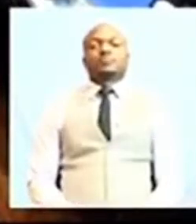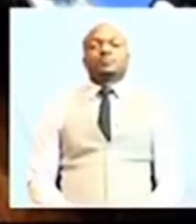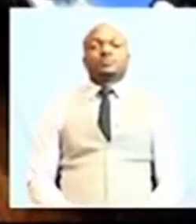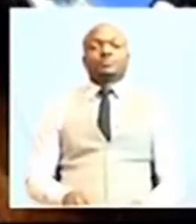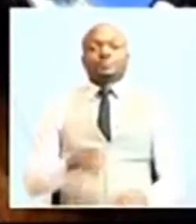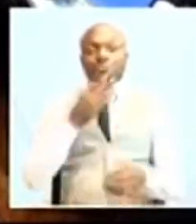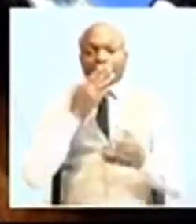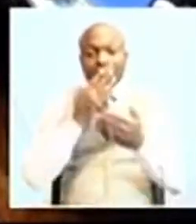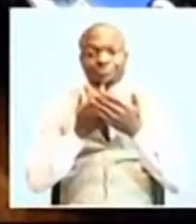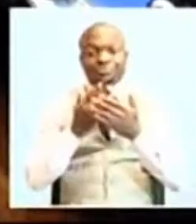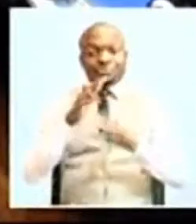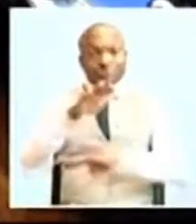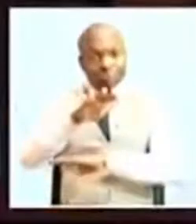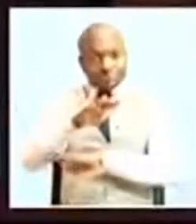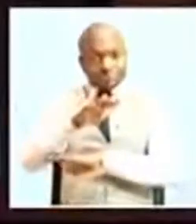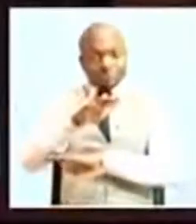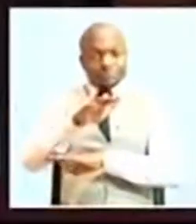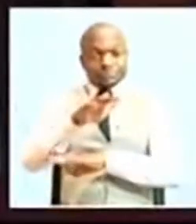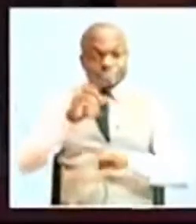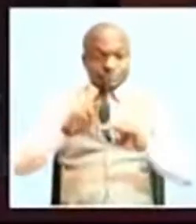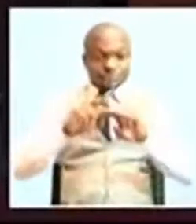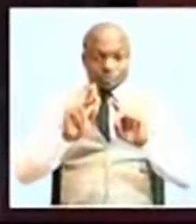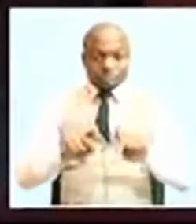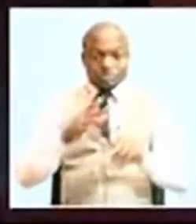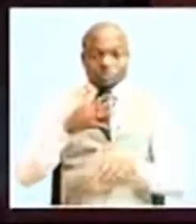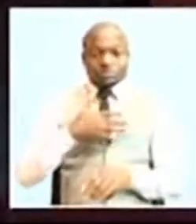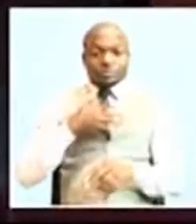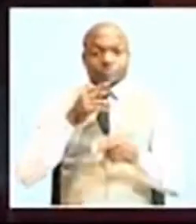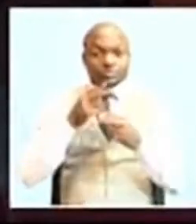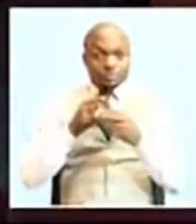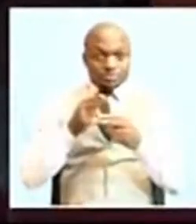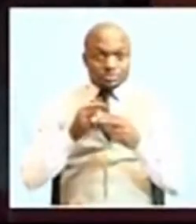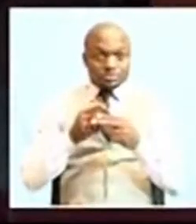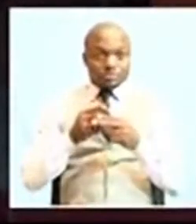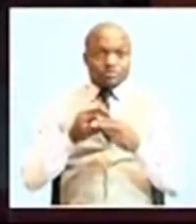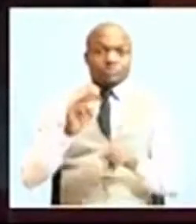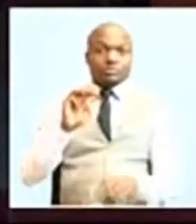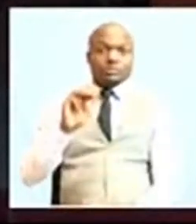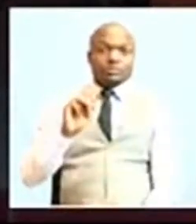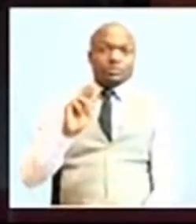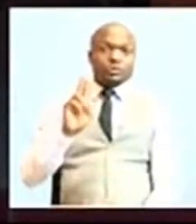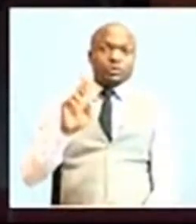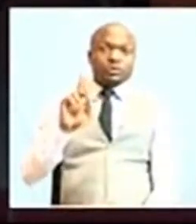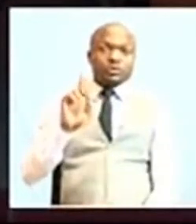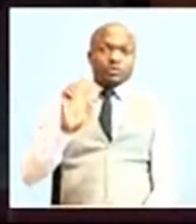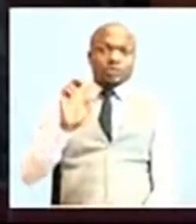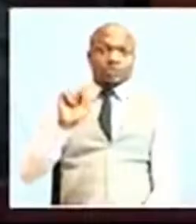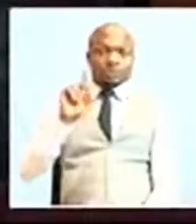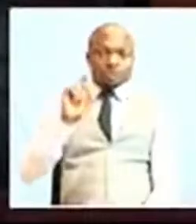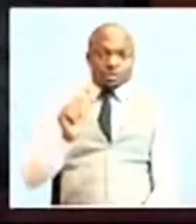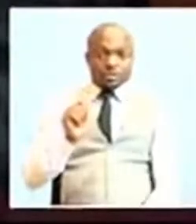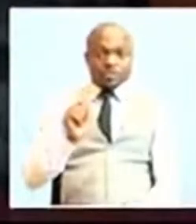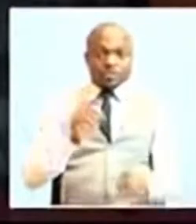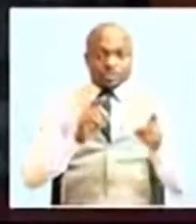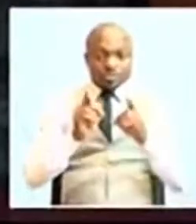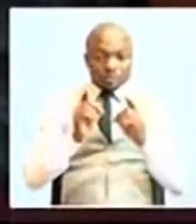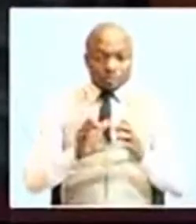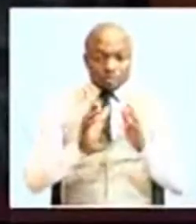Good evening, Chair. Good evening, everyone. My name is Chipego Mdenda, Director Planning. Thank you.